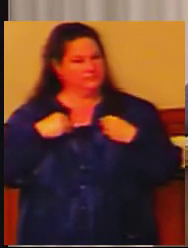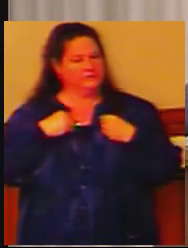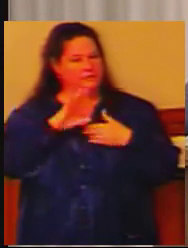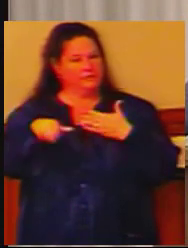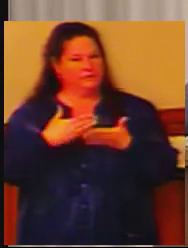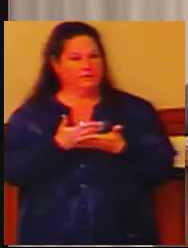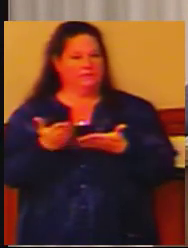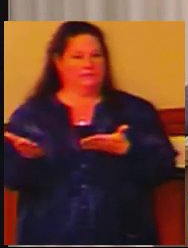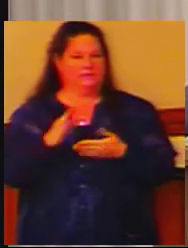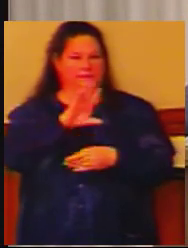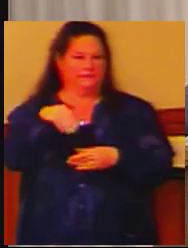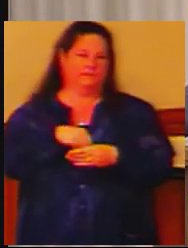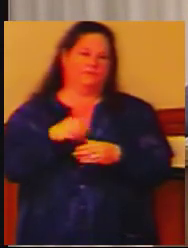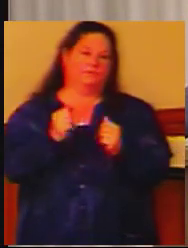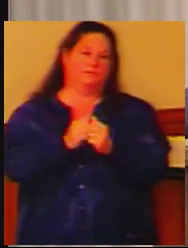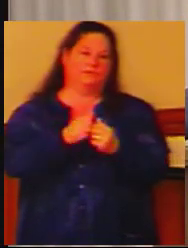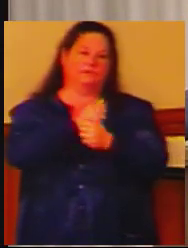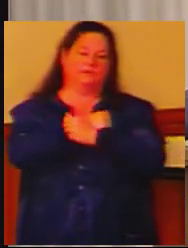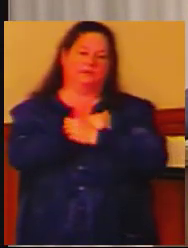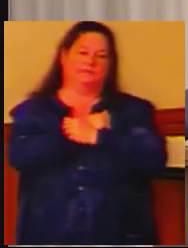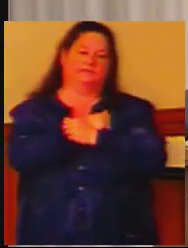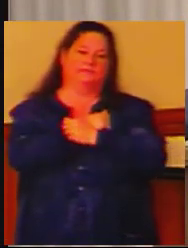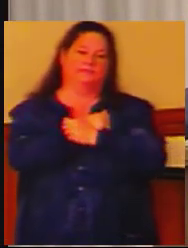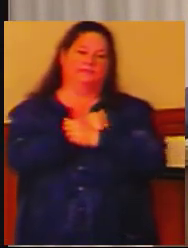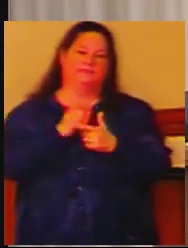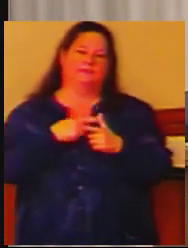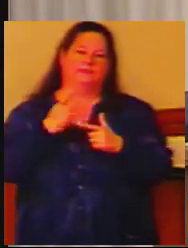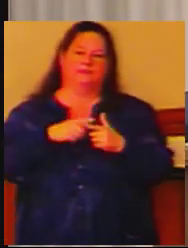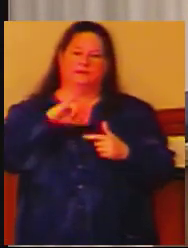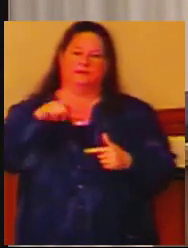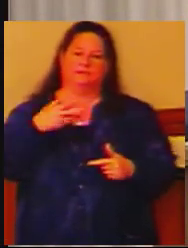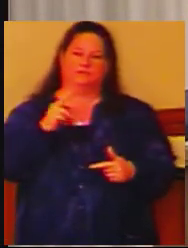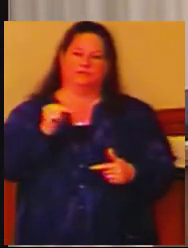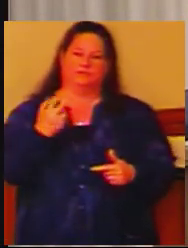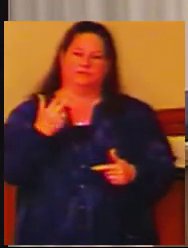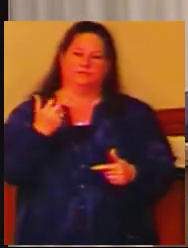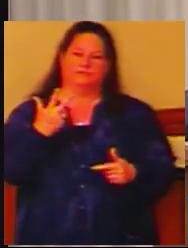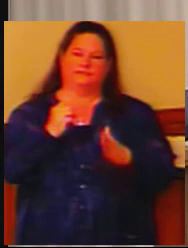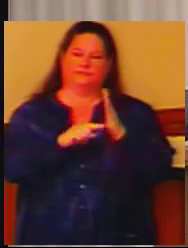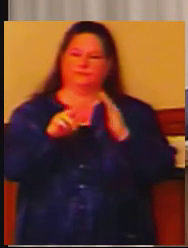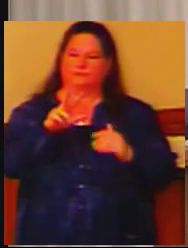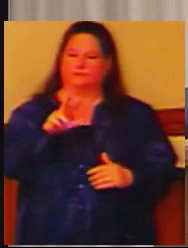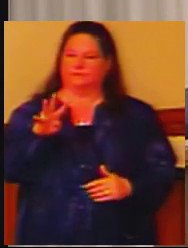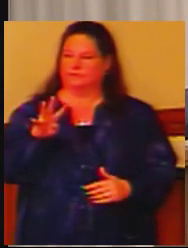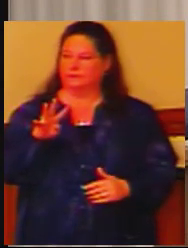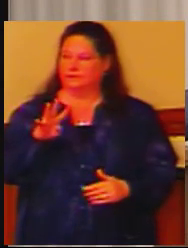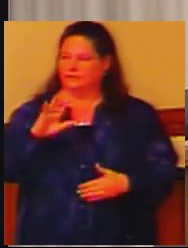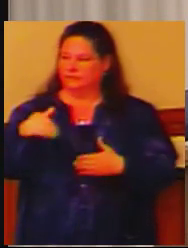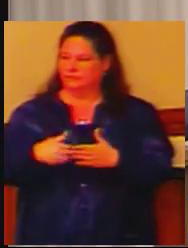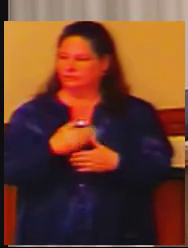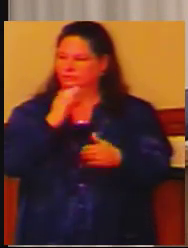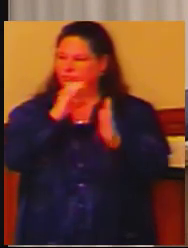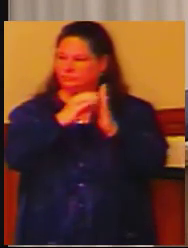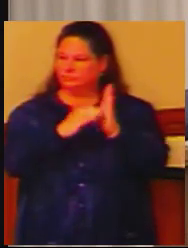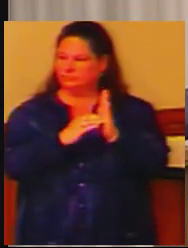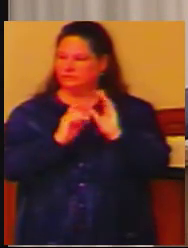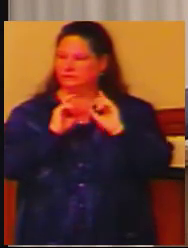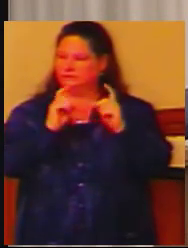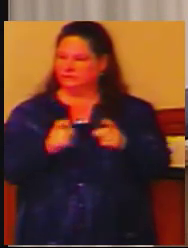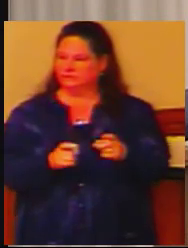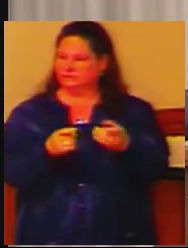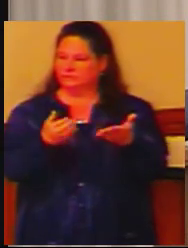kind of work in this thing called love. And then John 13:34, a new commandment I give unto